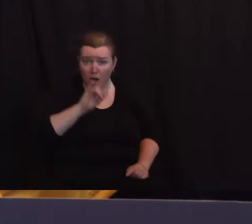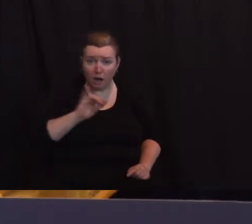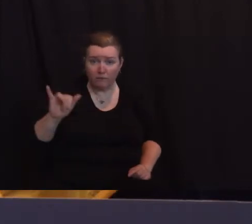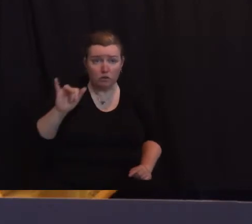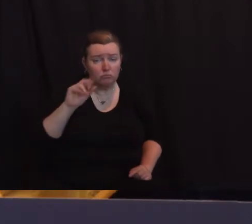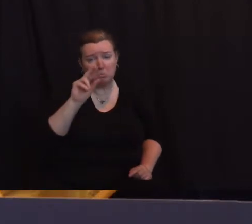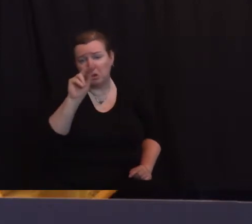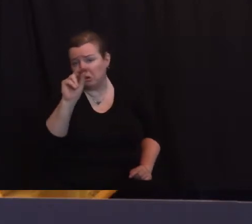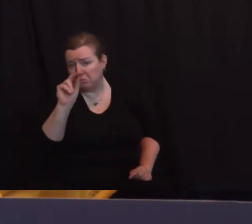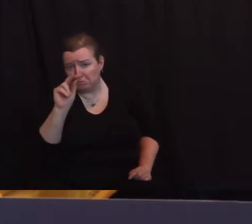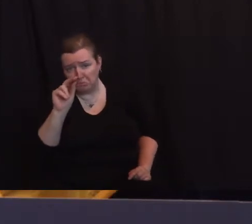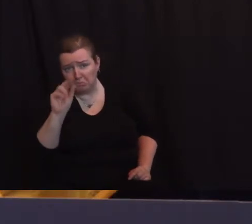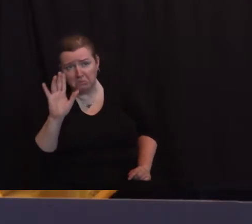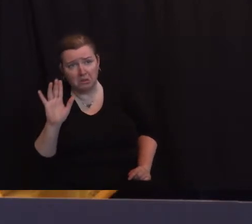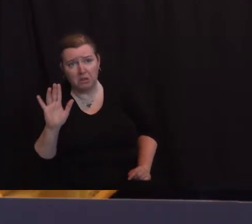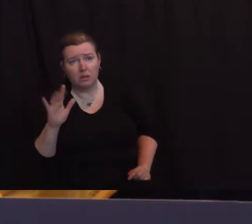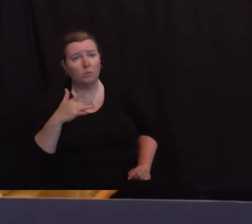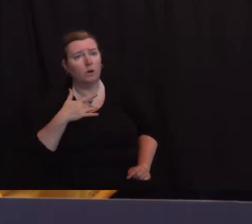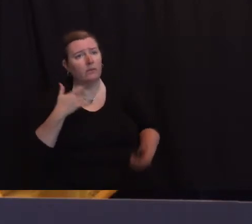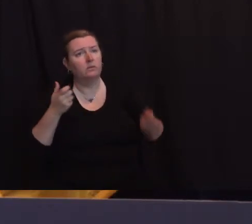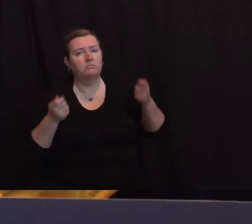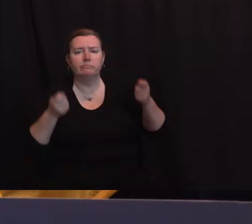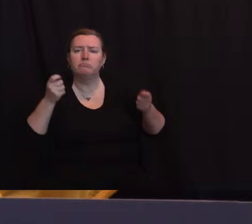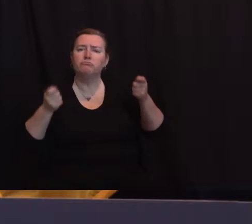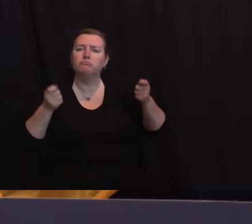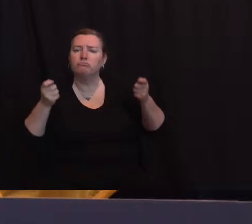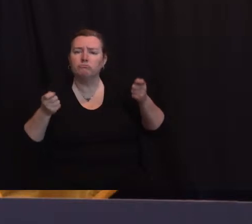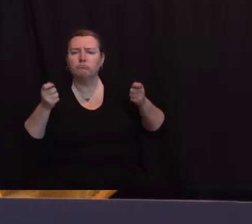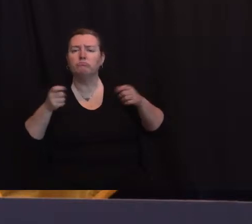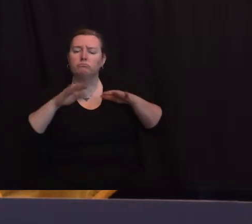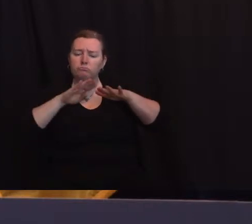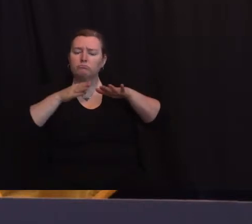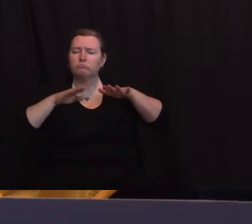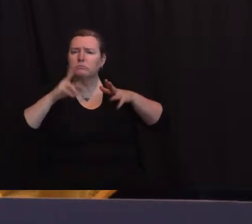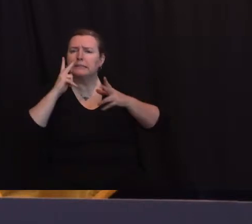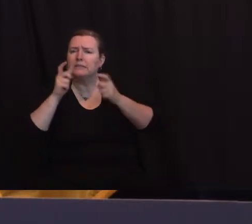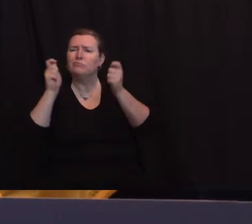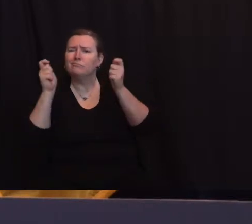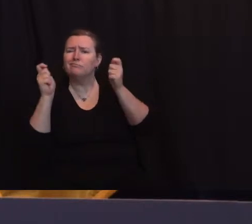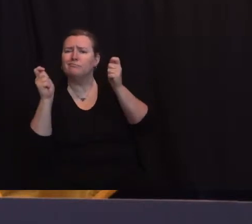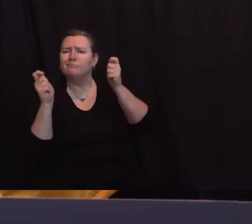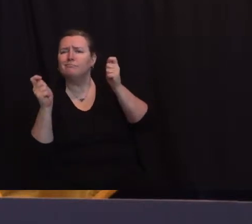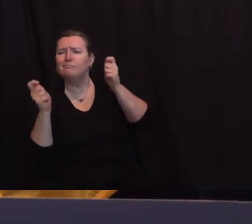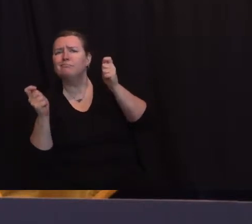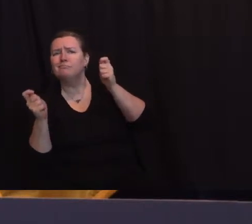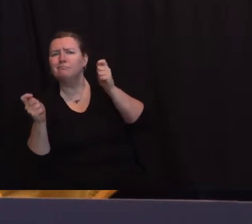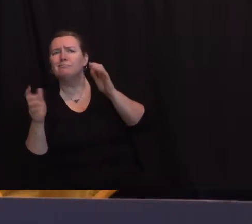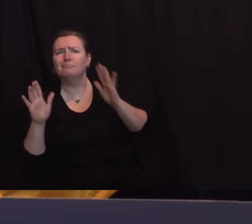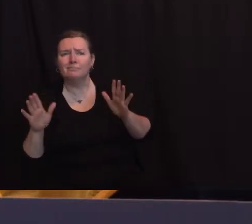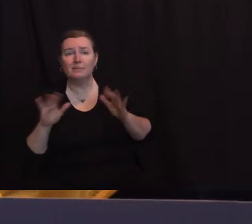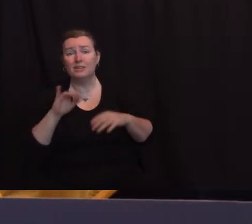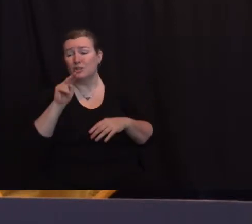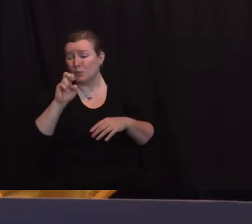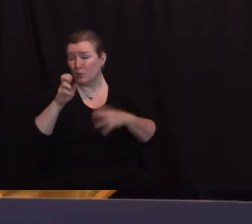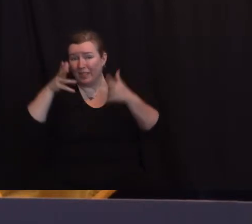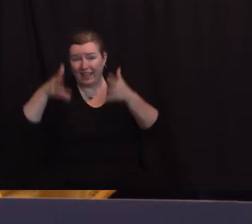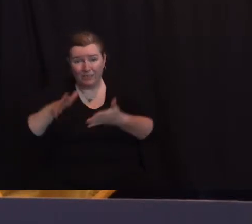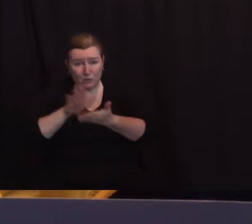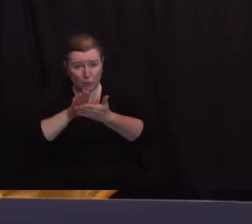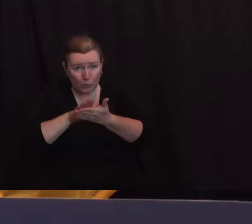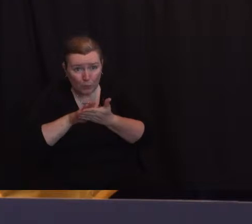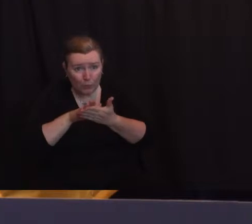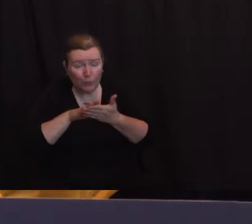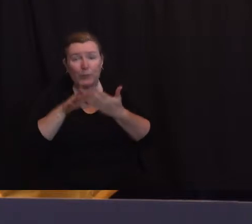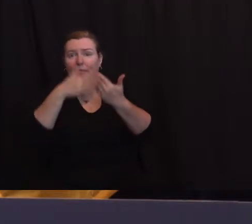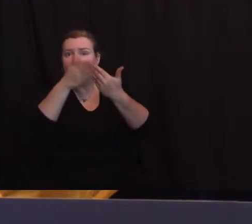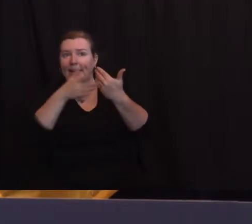going to be a period like this that's going to last. The balance of the school year is going to be like this. I hope we'll be in a better place when we open in the fall, but